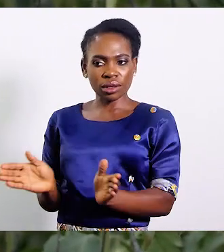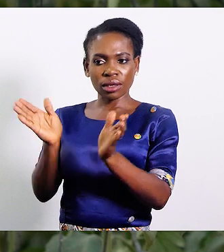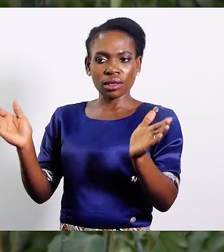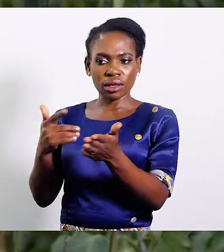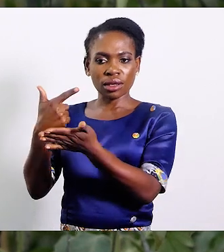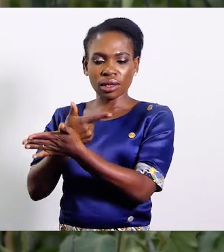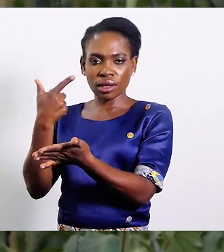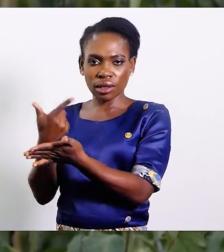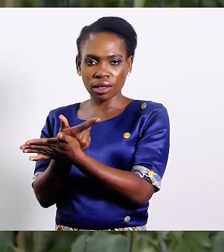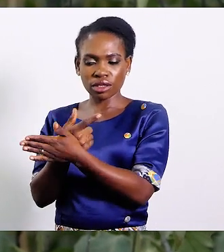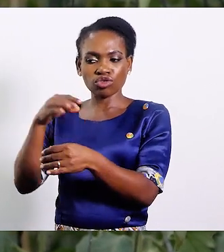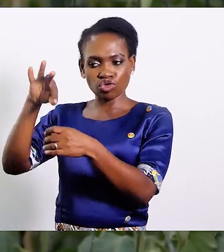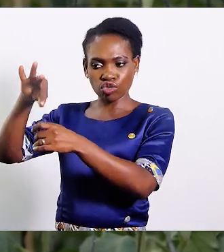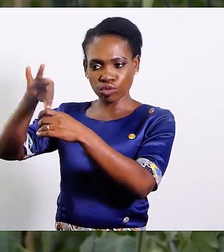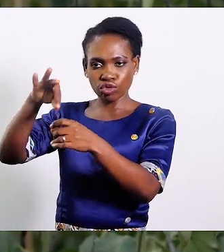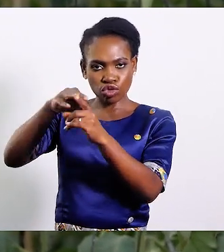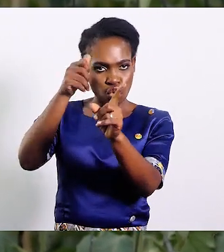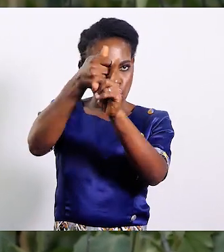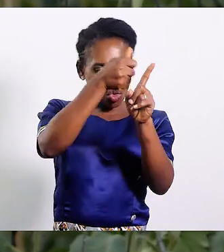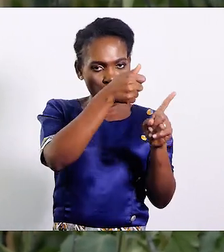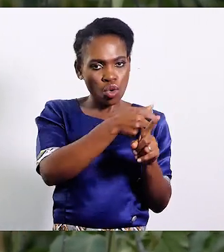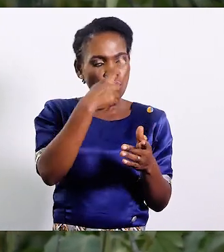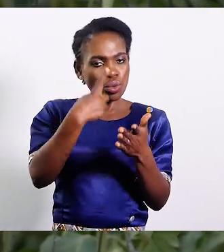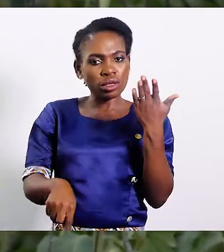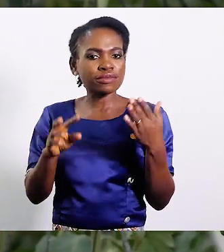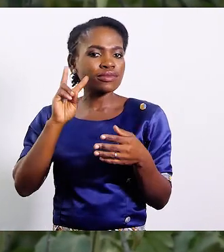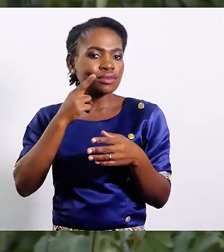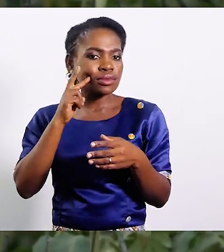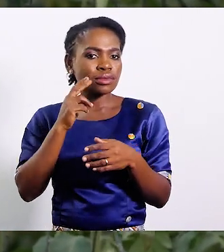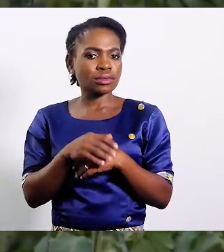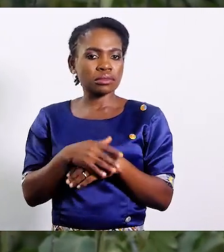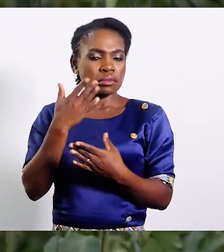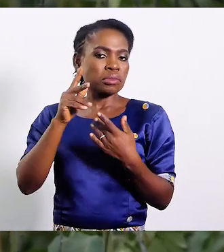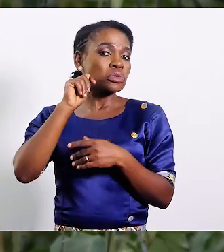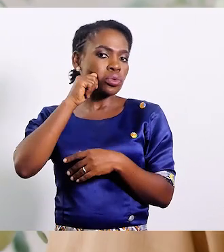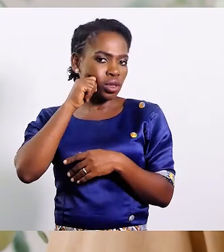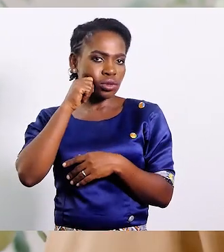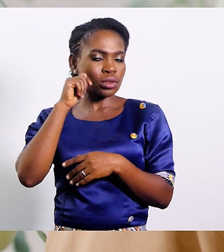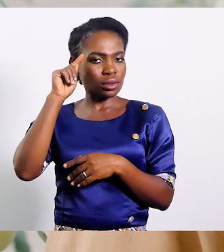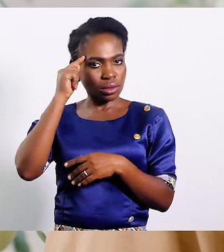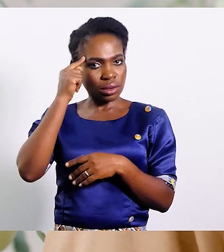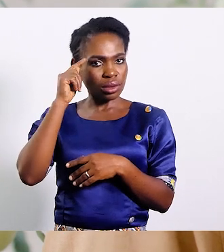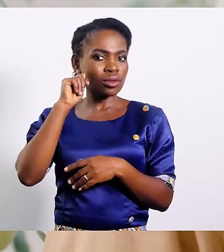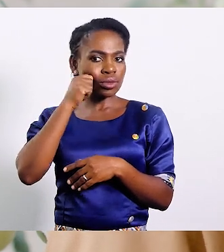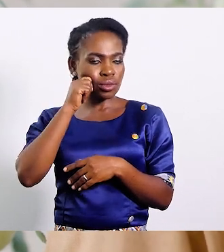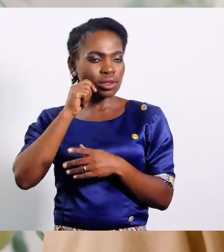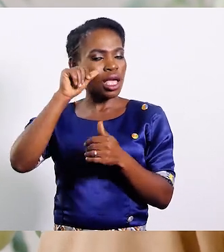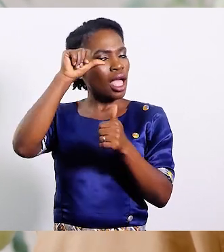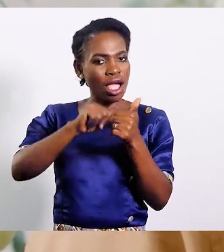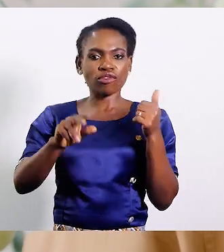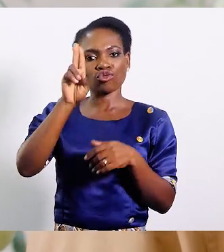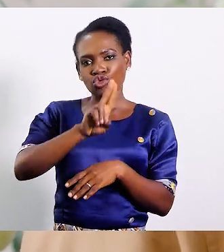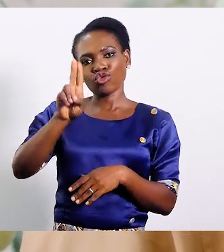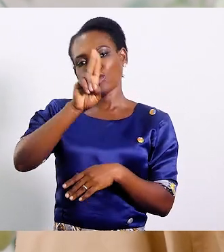vegetable that you would encourage all Ghanaians to plant on their own, what would it be? I think it would be tomatoes,